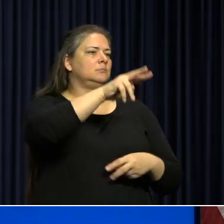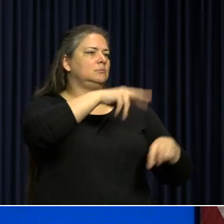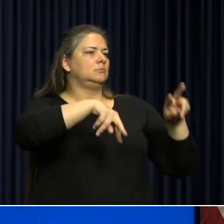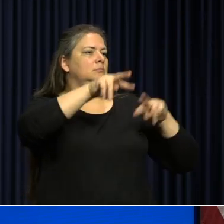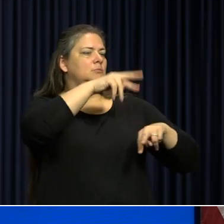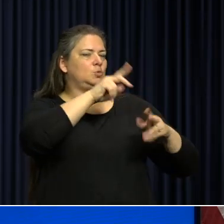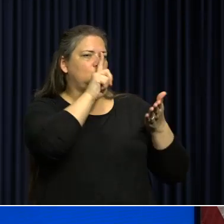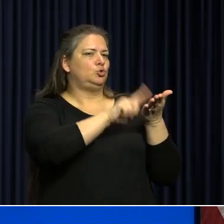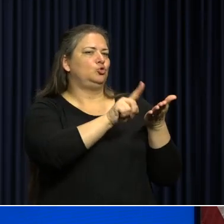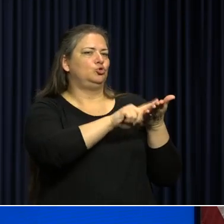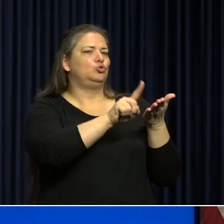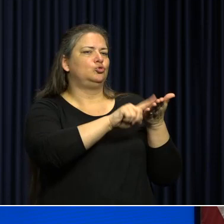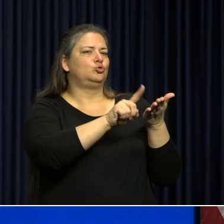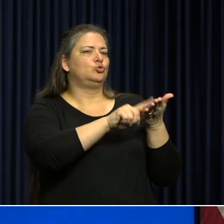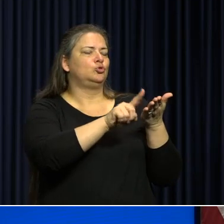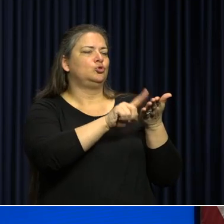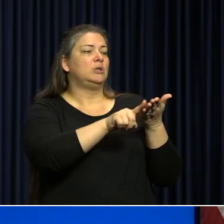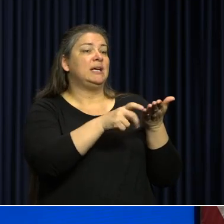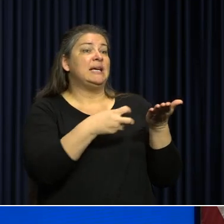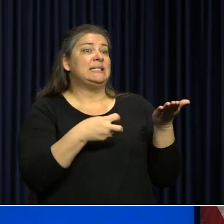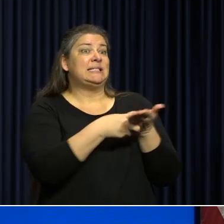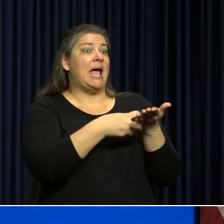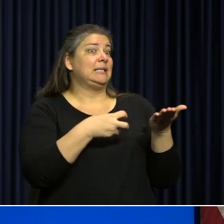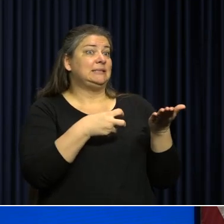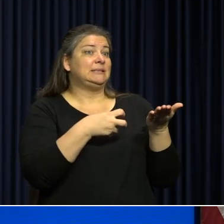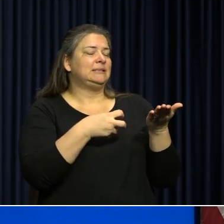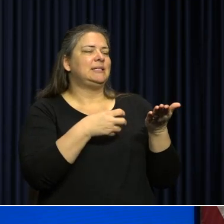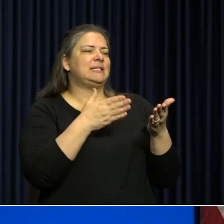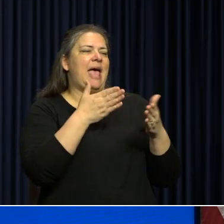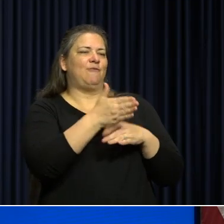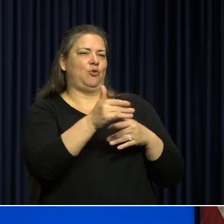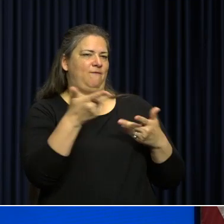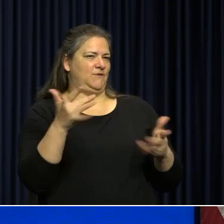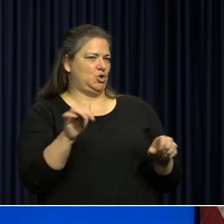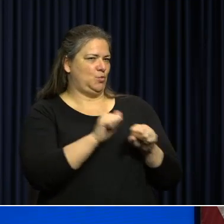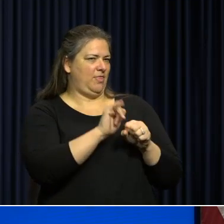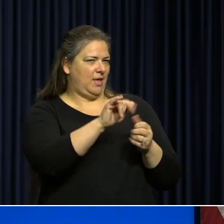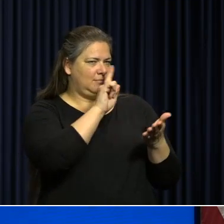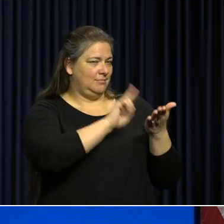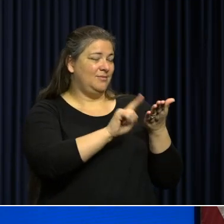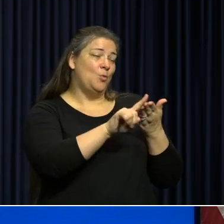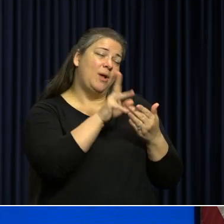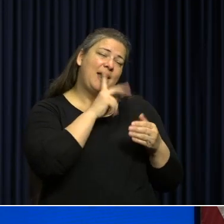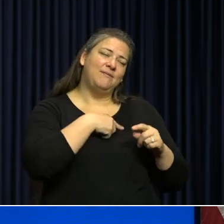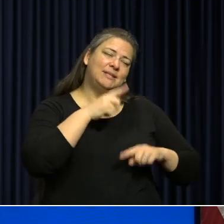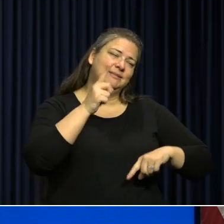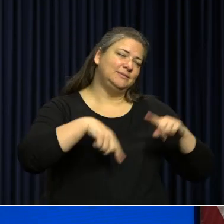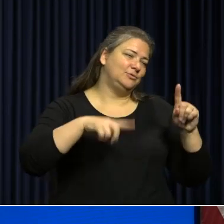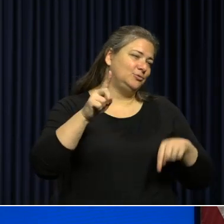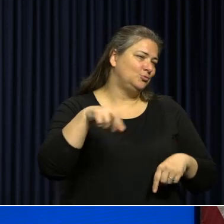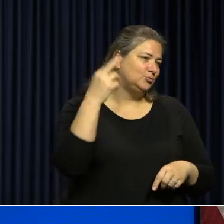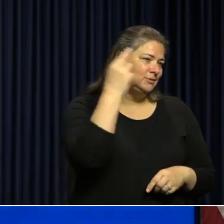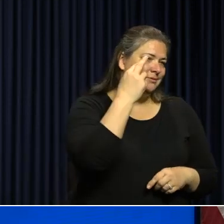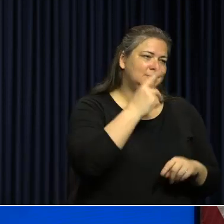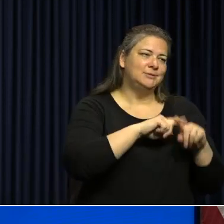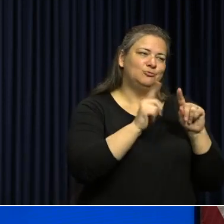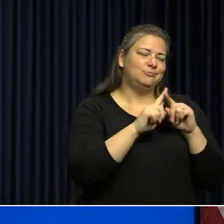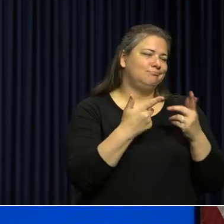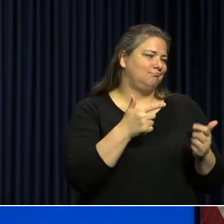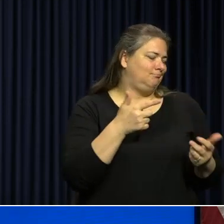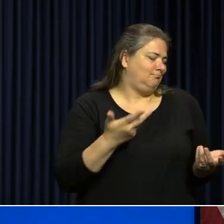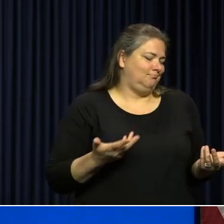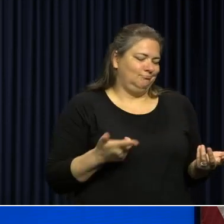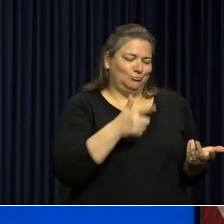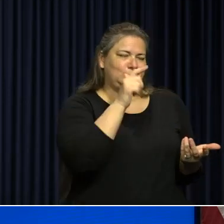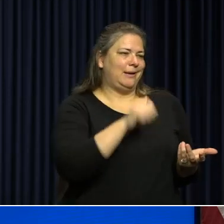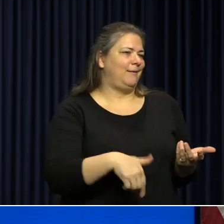that research, and a citation normally comes out after that. Now, there are different circumstances at different times, and you can have evidence